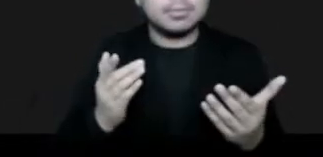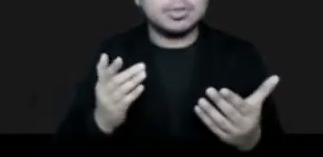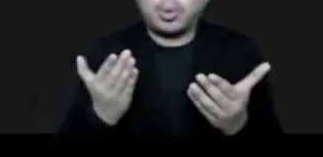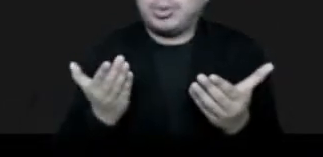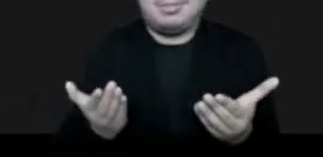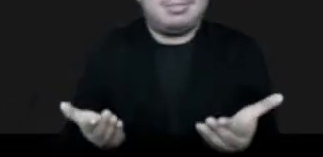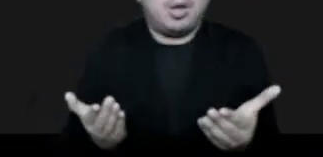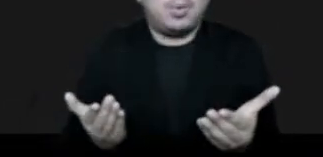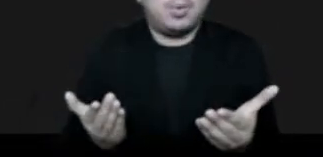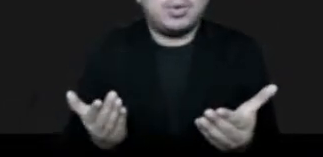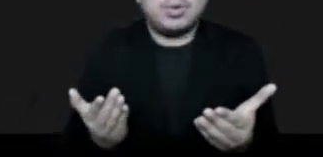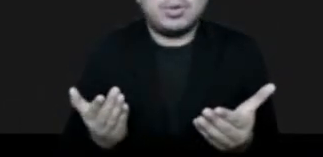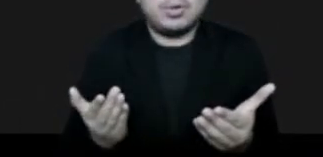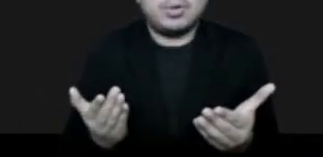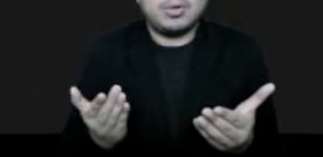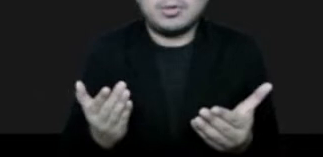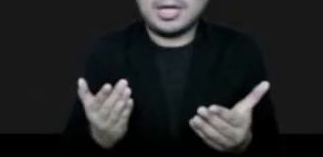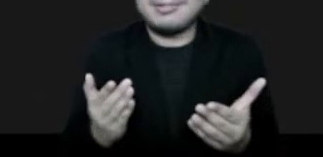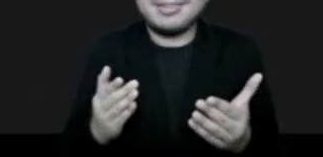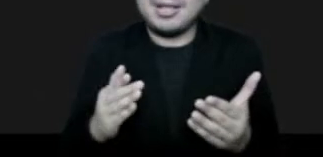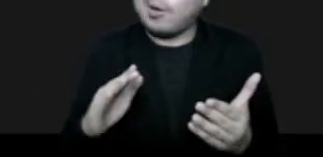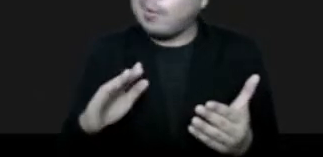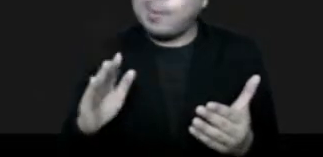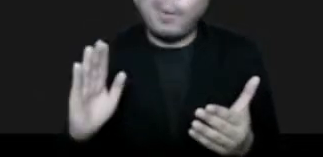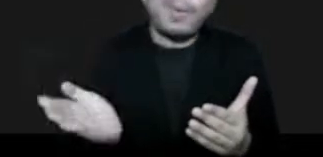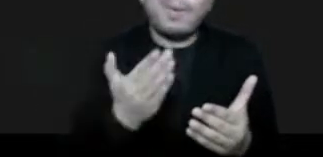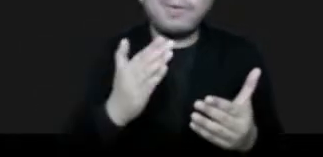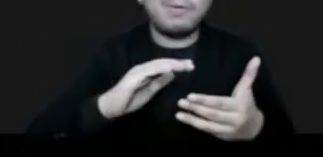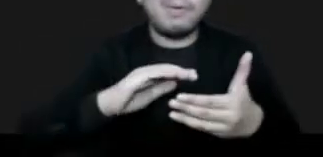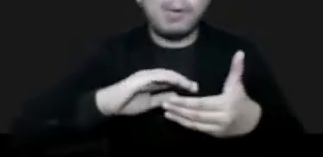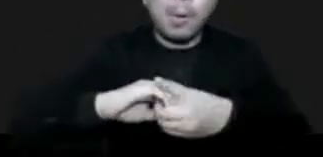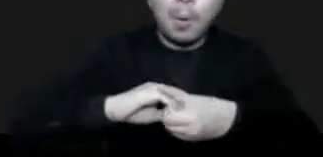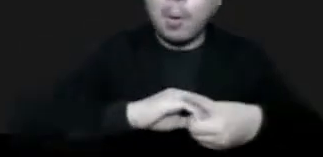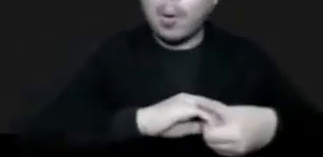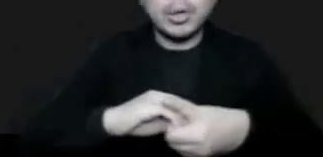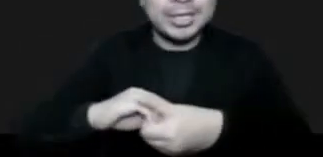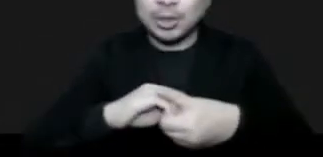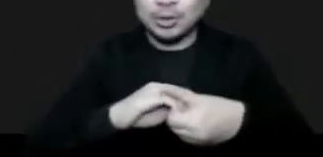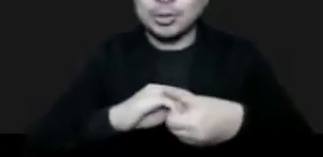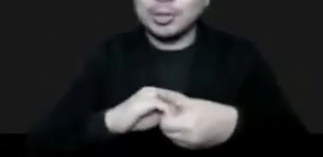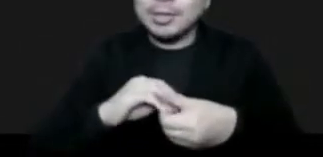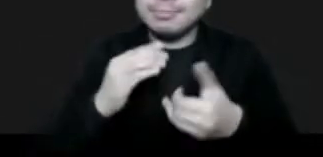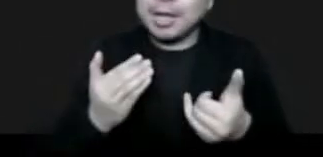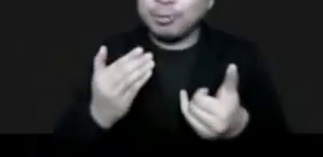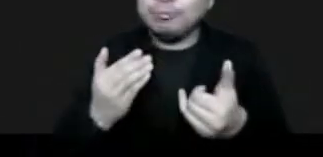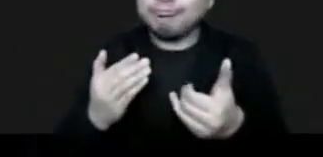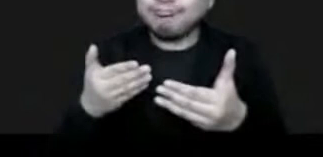all organizations taking on board disability. And this is a very critical